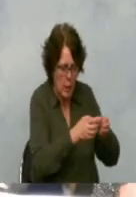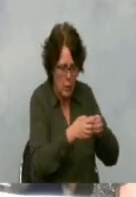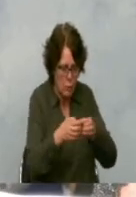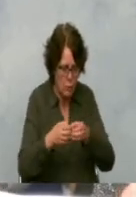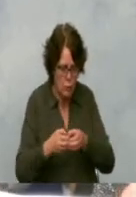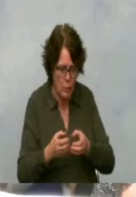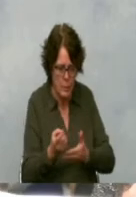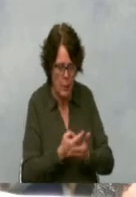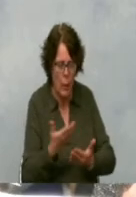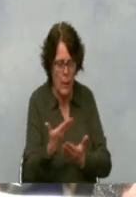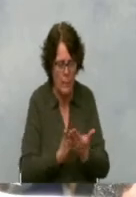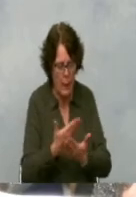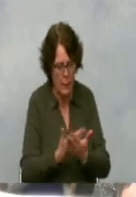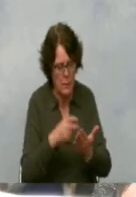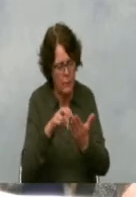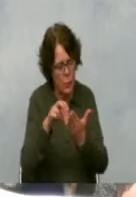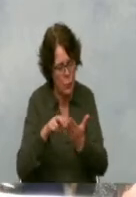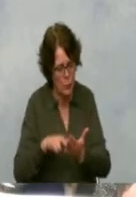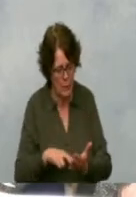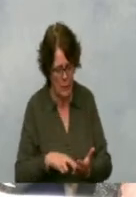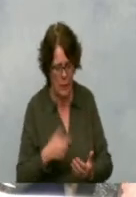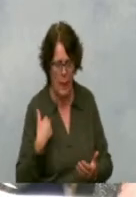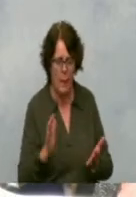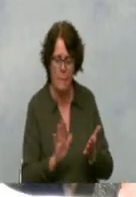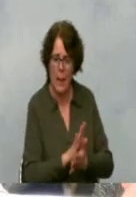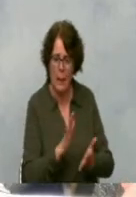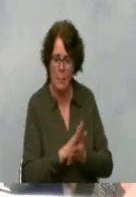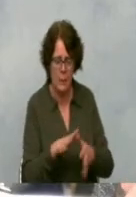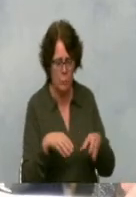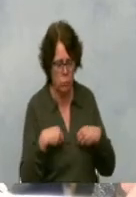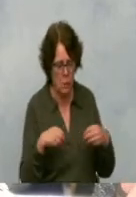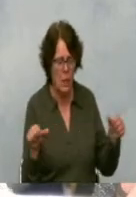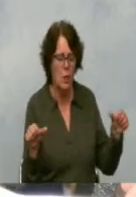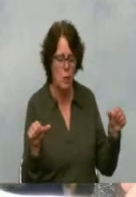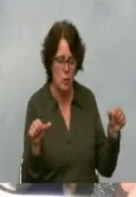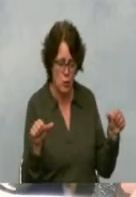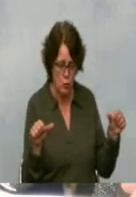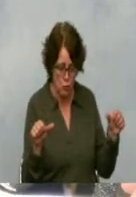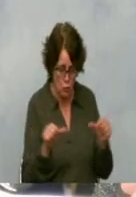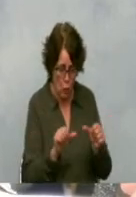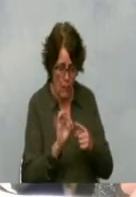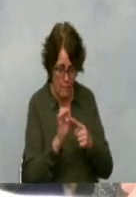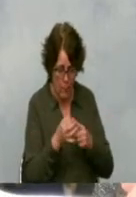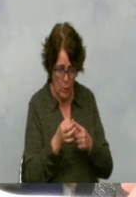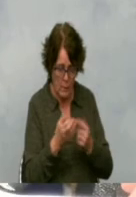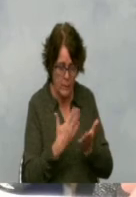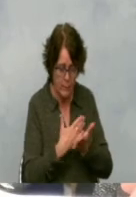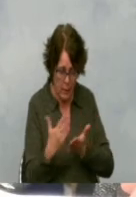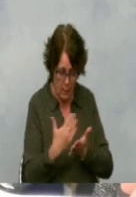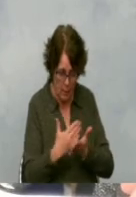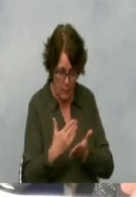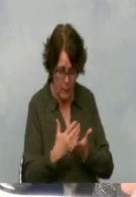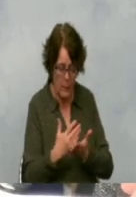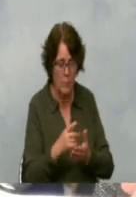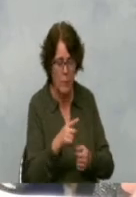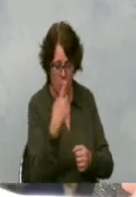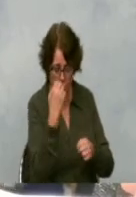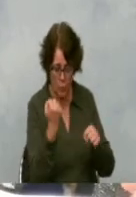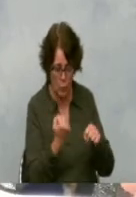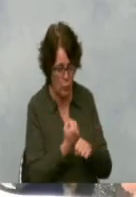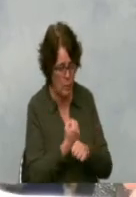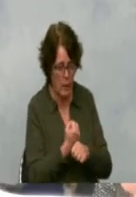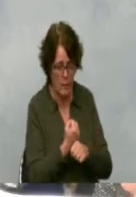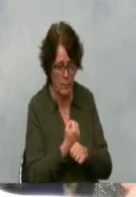regarding the papers for noting. I'm happy to take short points for clarification, but you can do that with Paul at